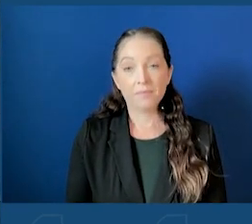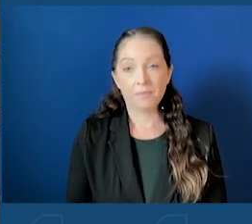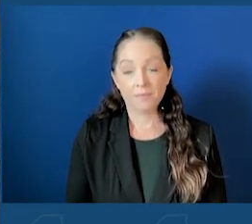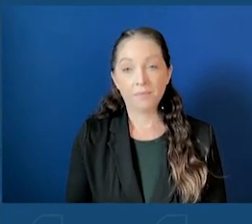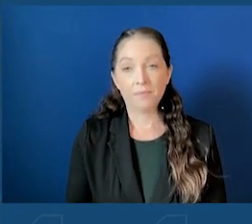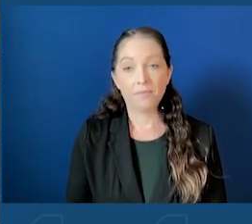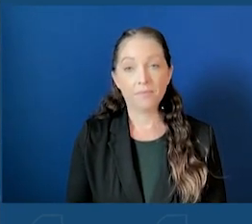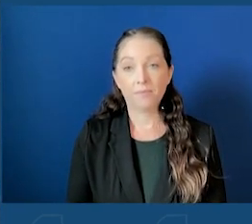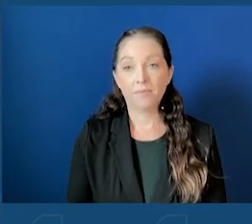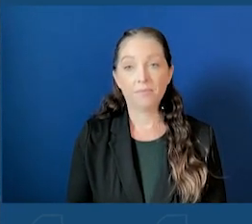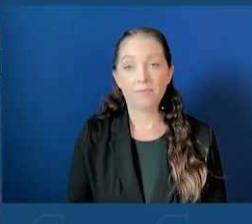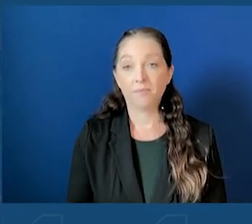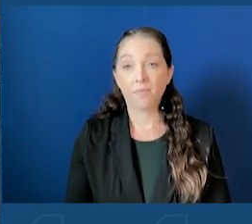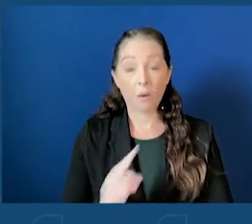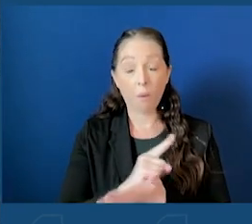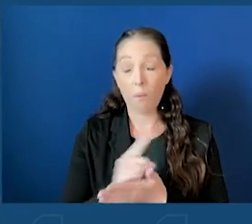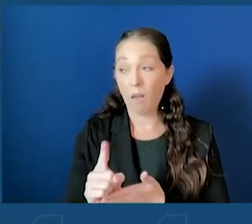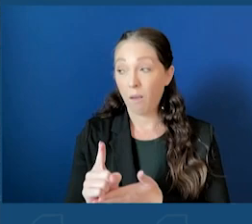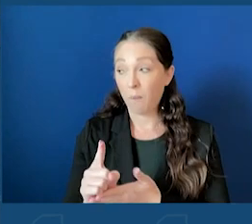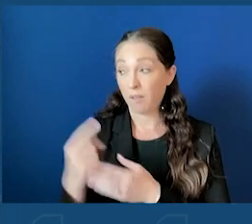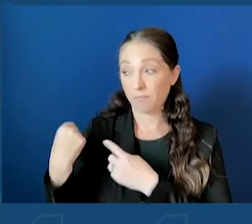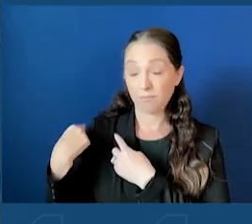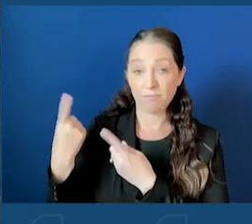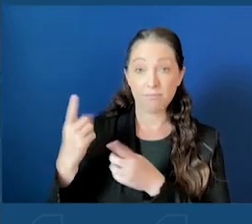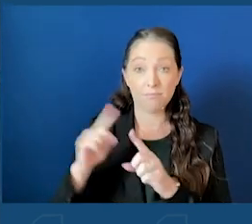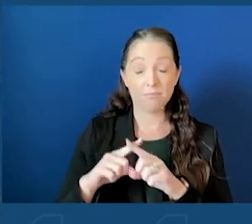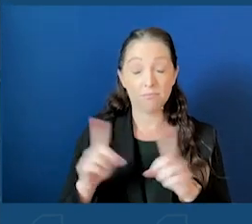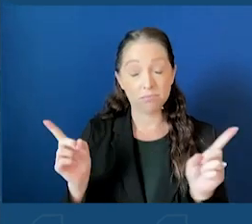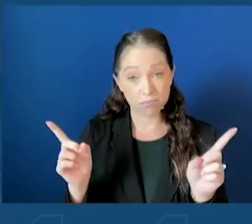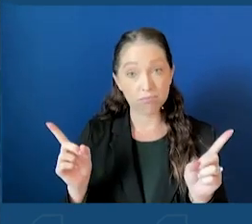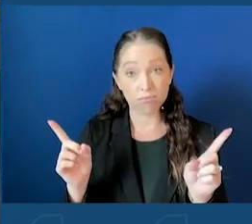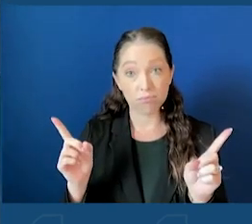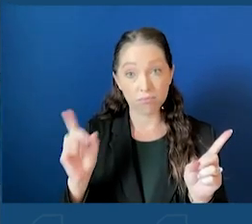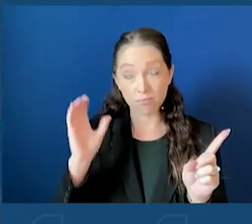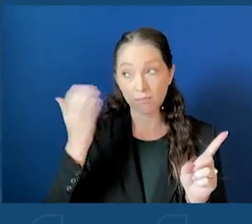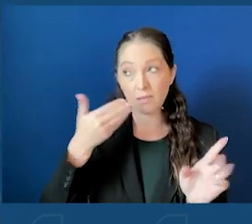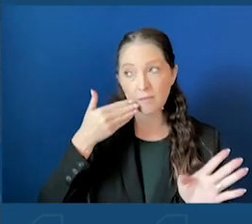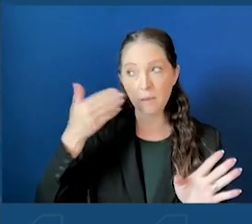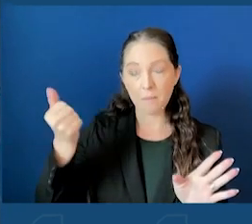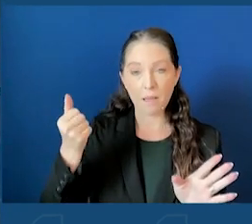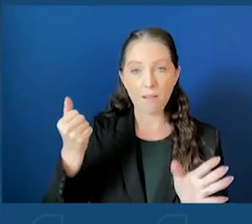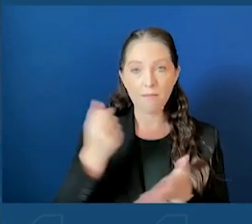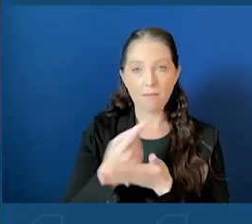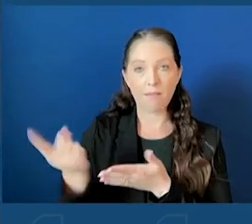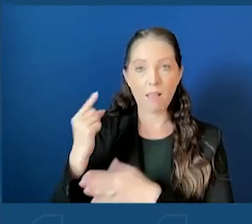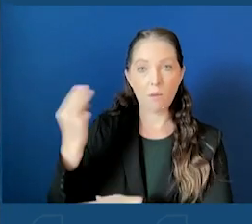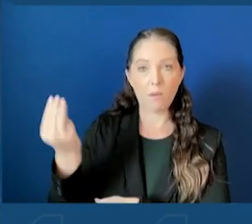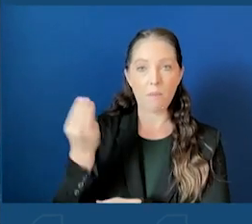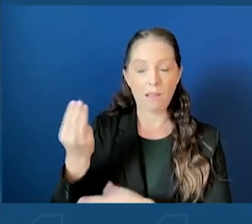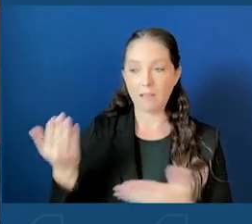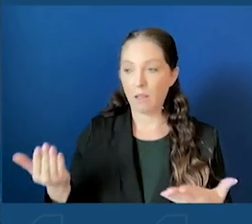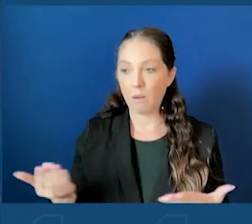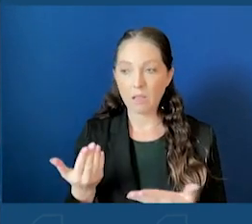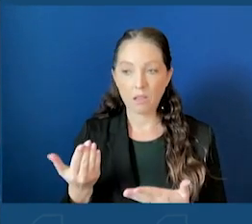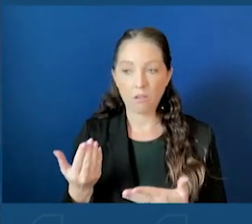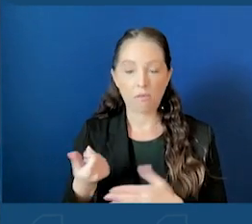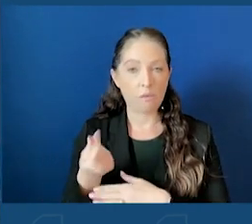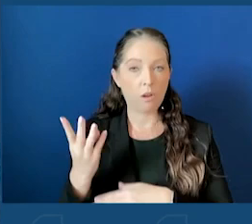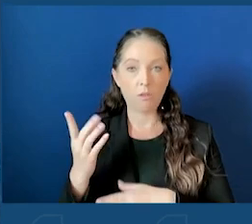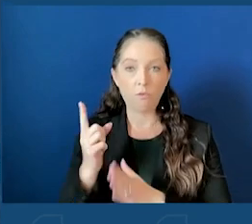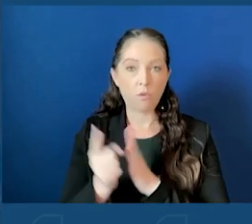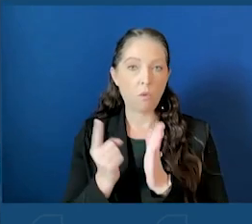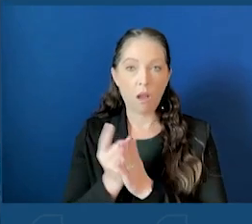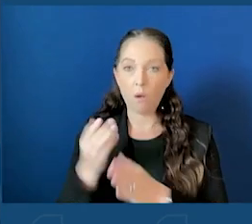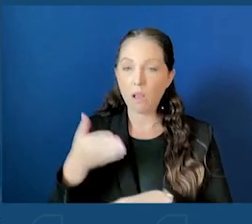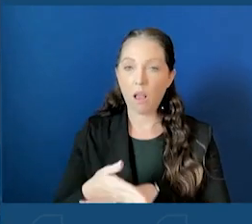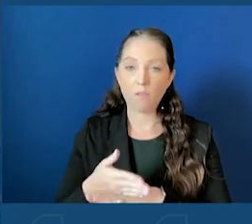What a difference a week makes. Looks a lot better. I was here last Monday, just hours after this community was